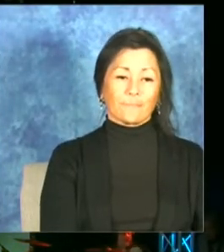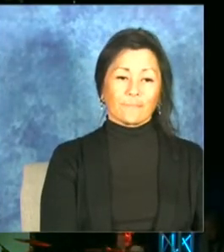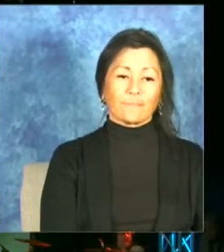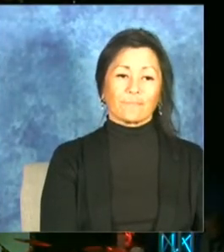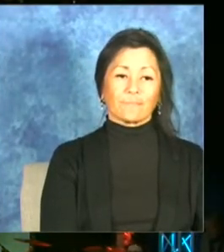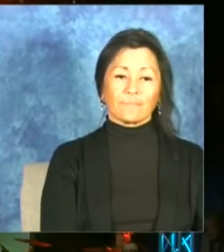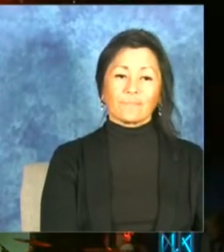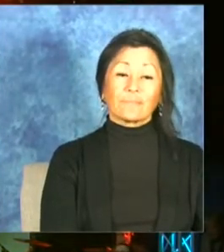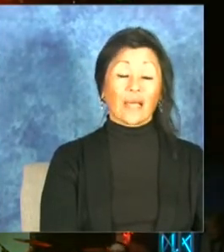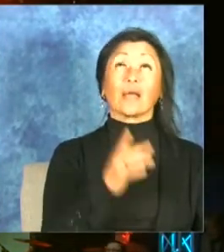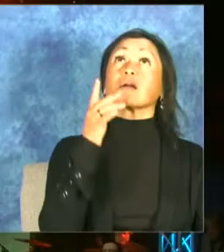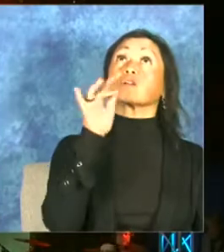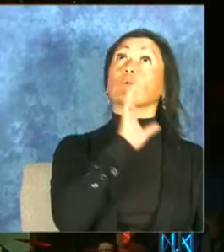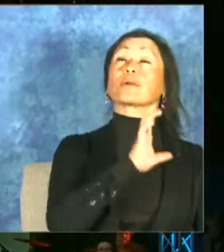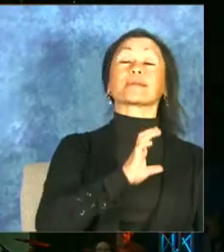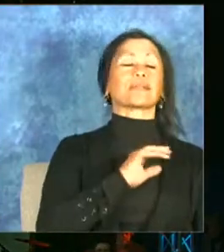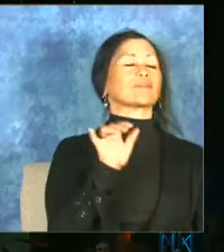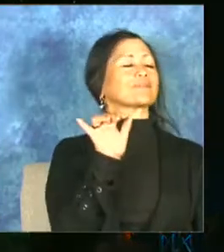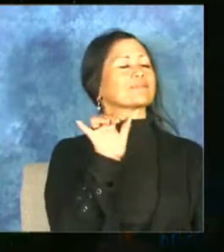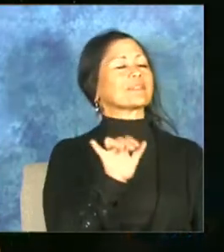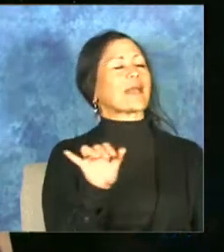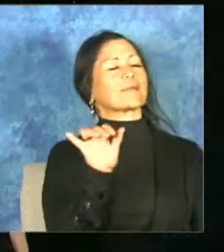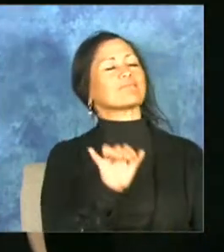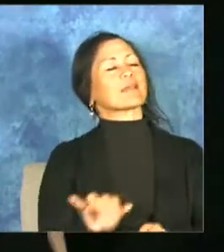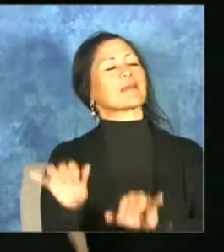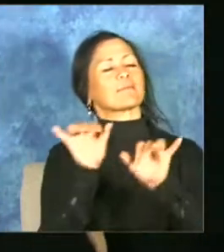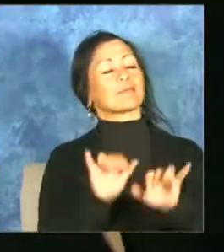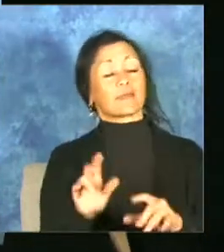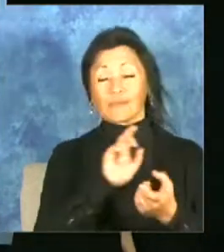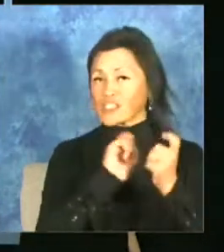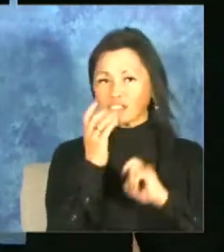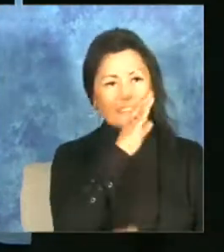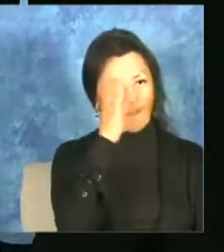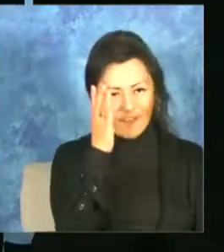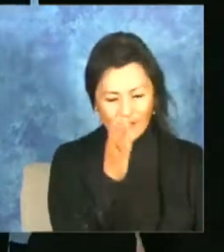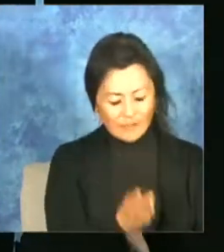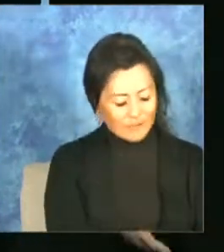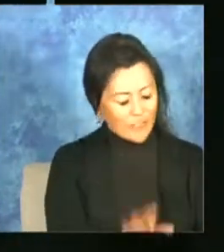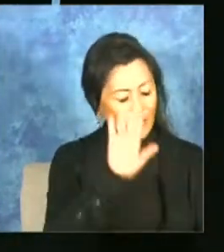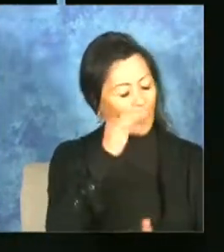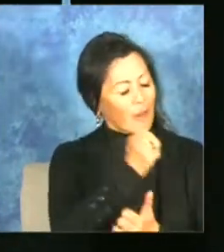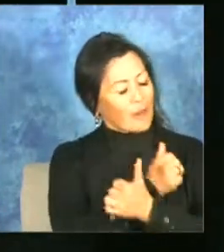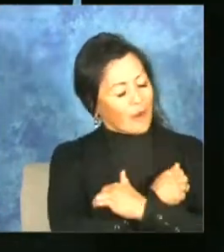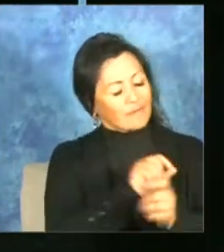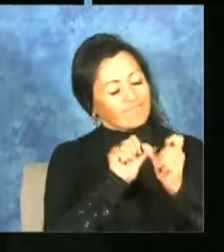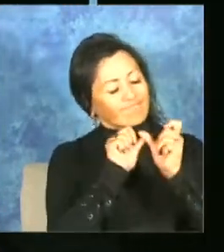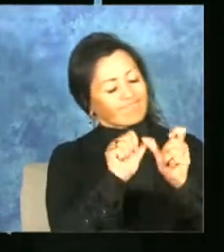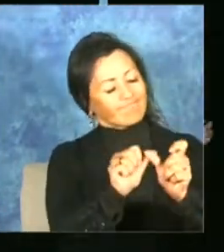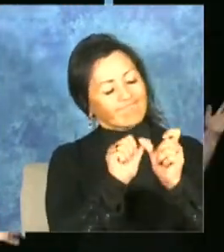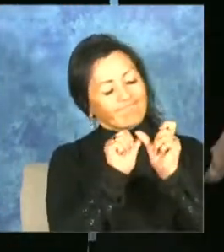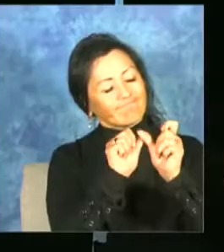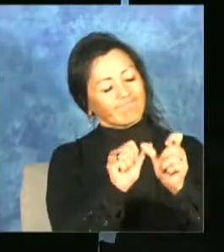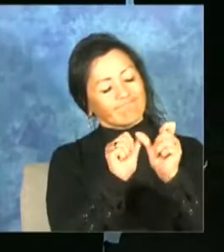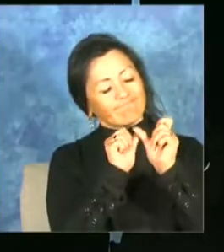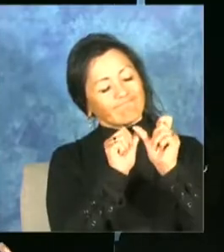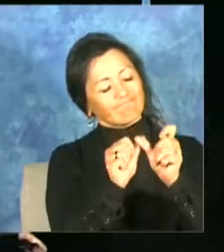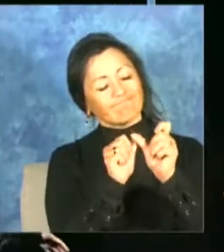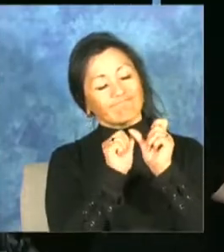And you stay the same through the ages. Your love